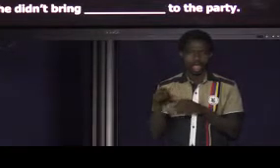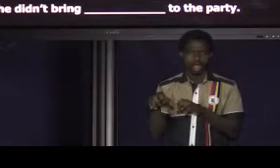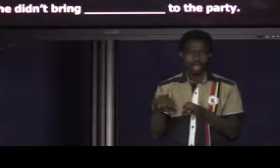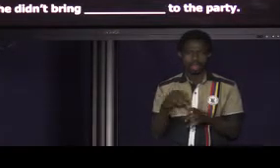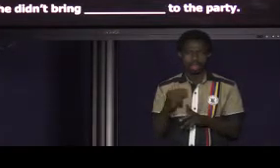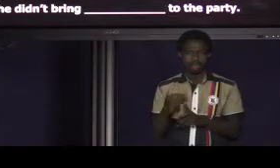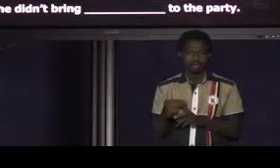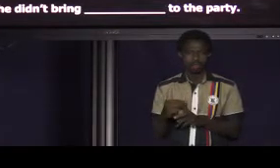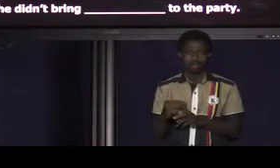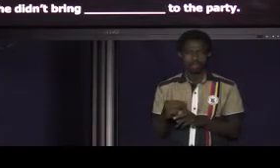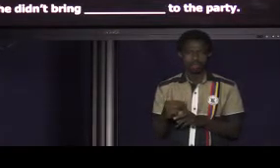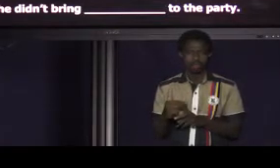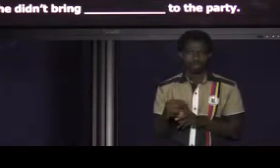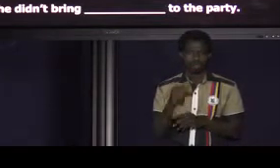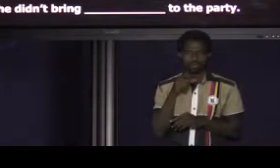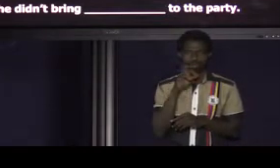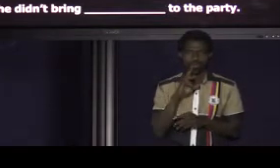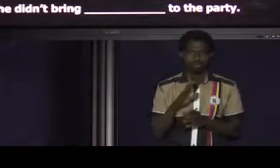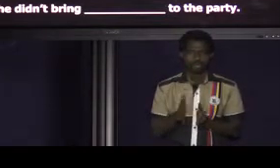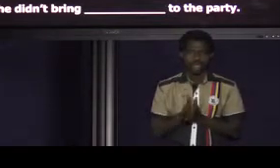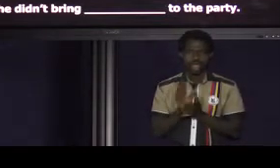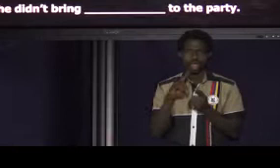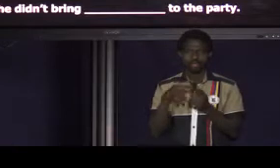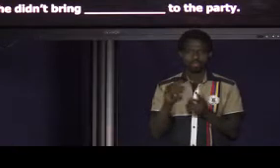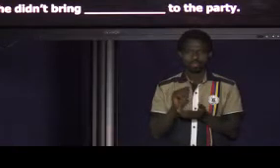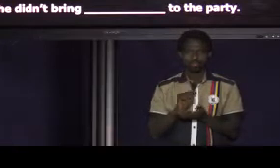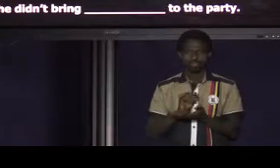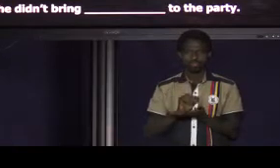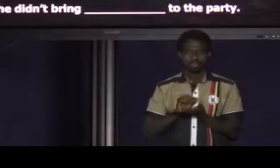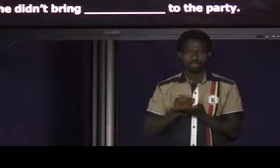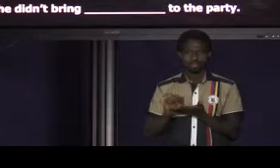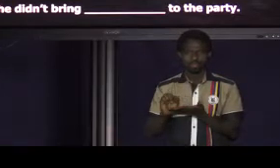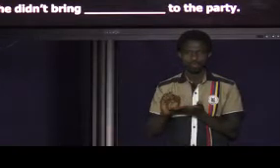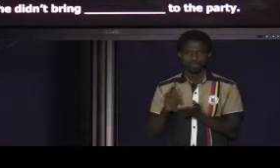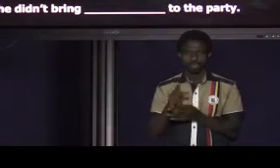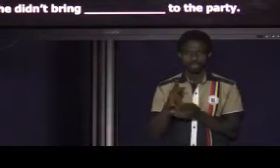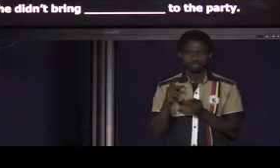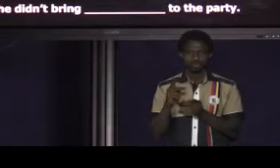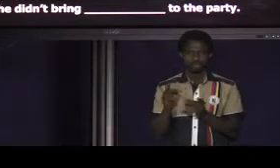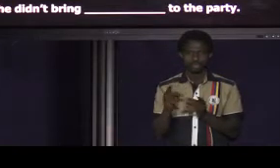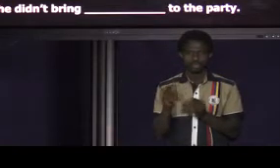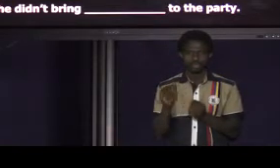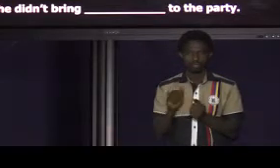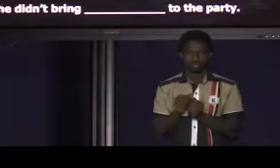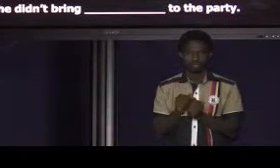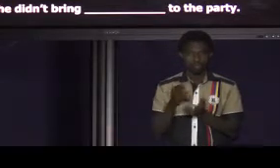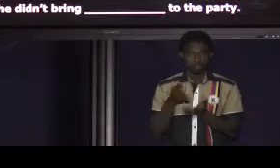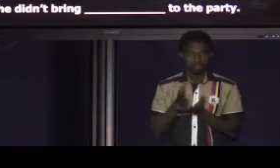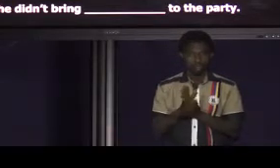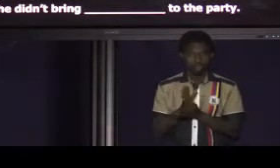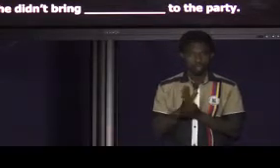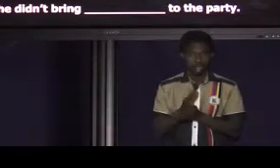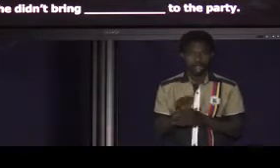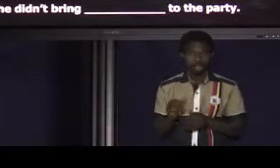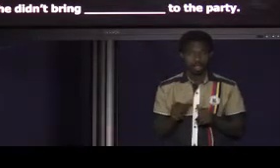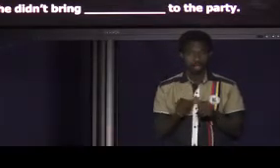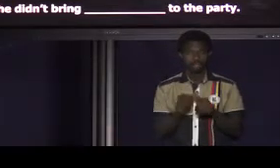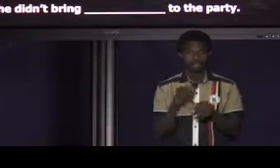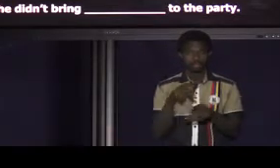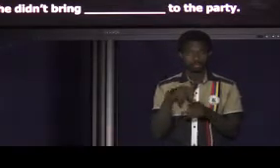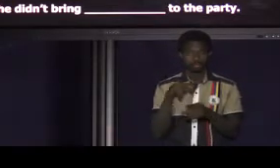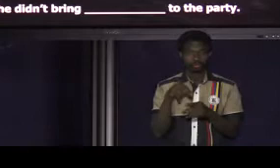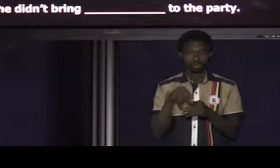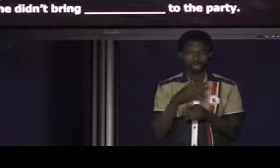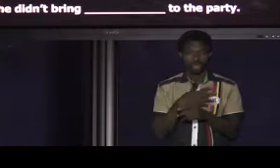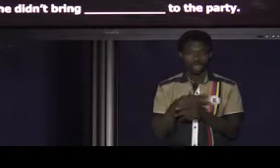you. You were asked to fill the spaces with the appropriate indefinite pronouns and adverb using the